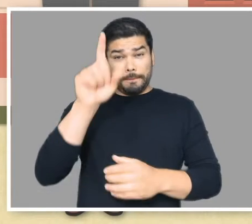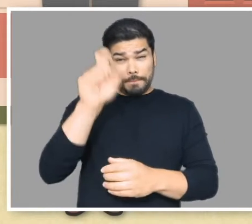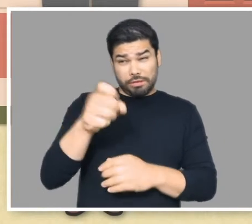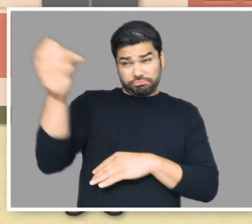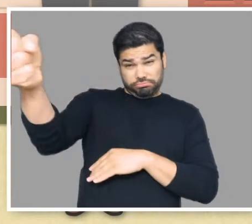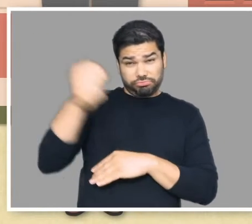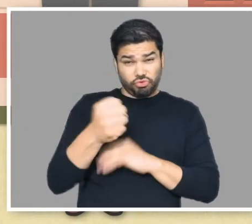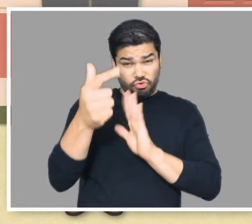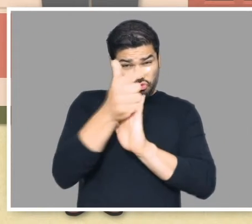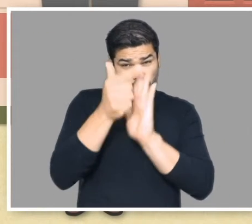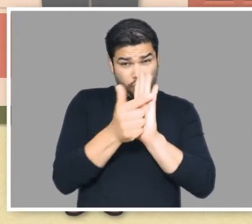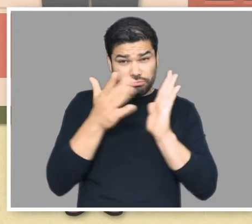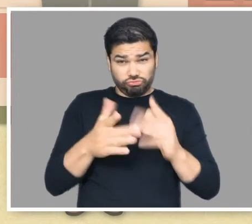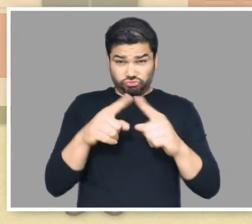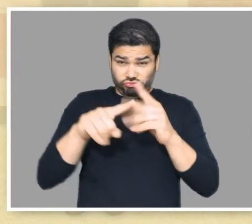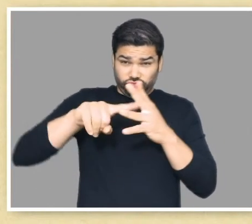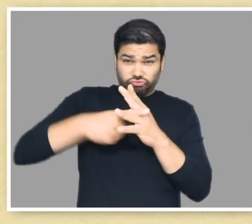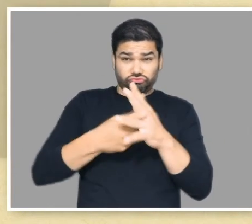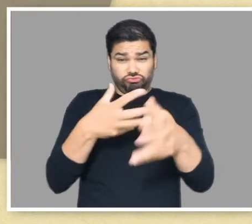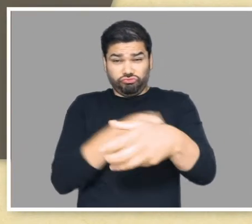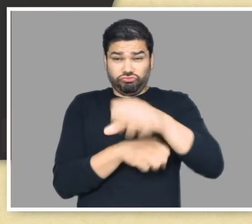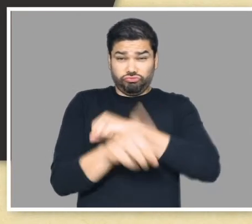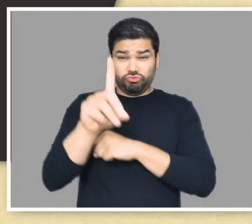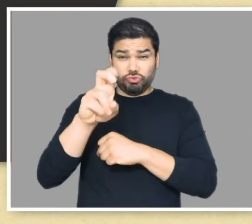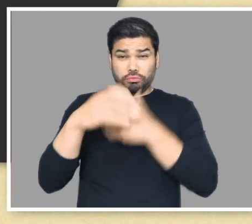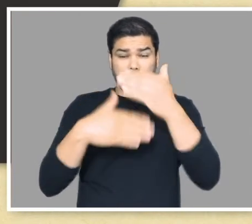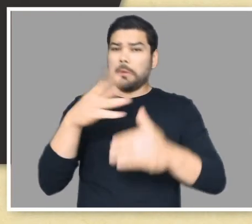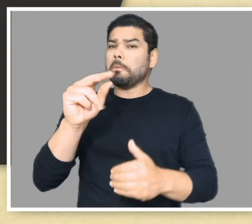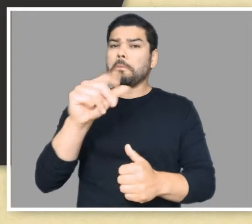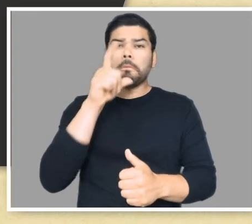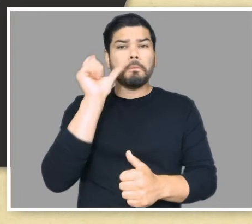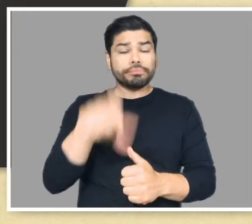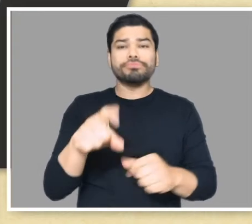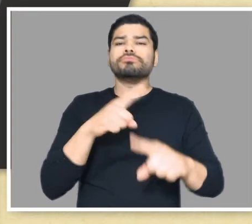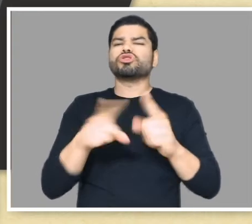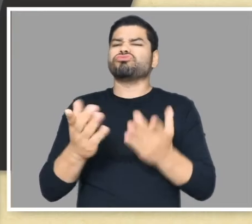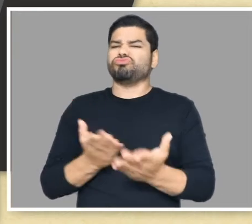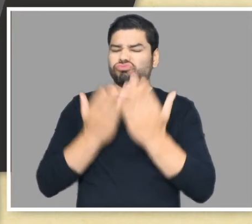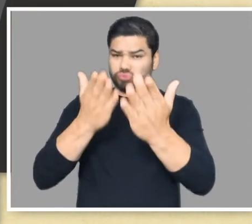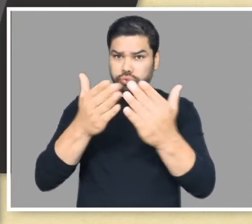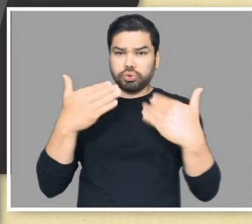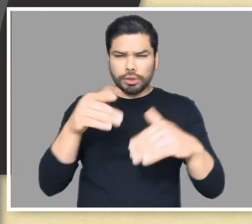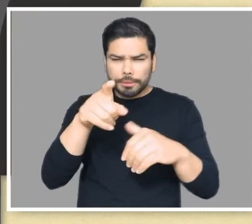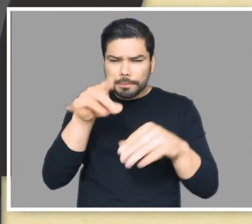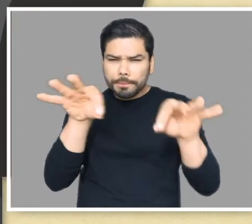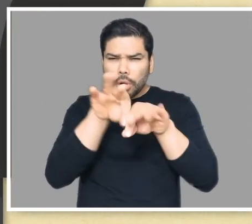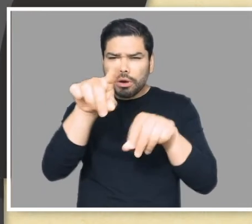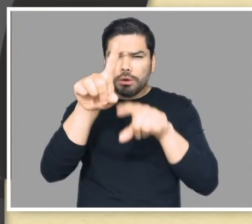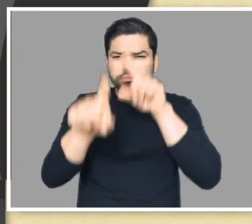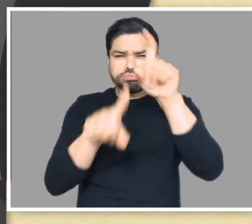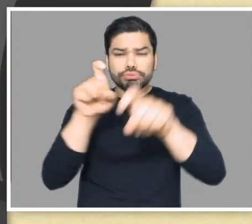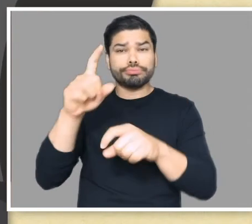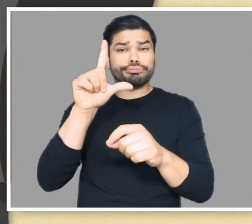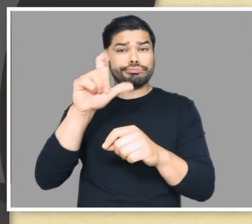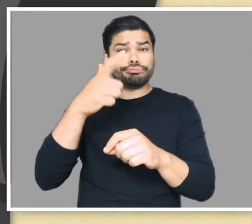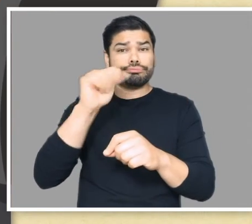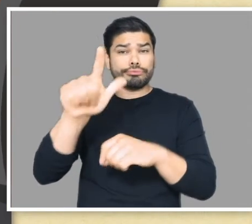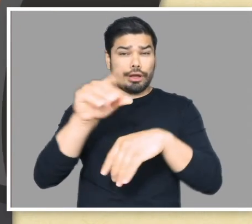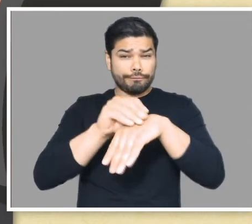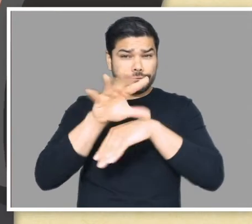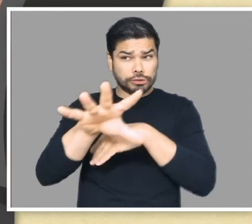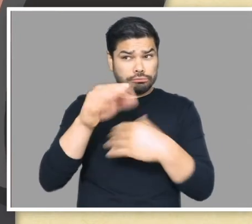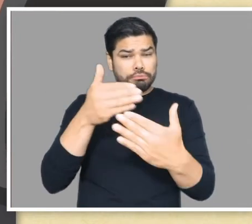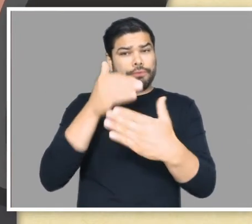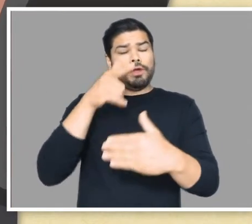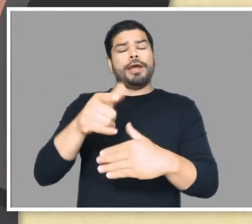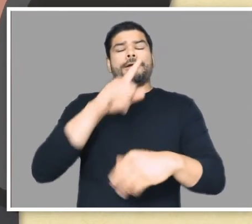due process case can be complicated. While you are not required to be represented by an attorney in order to file a due process complaint, it